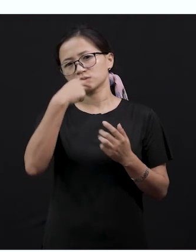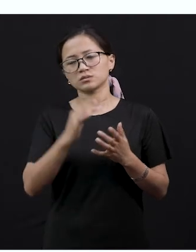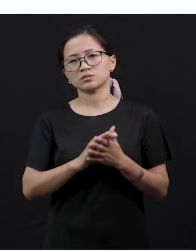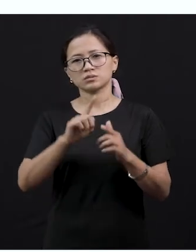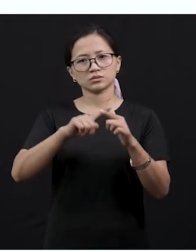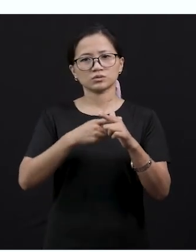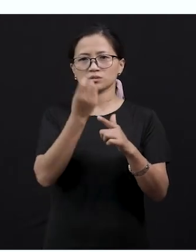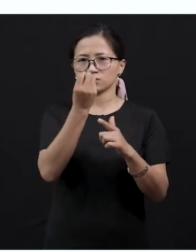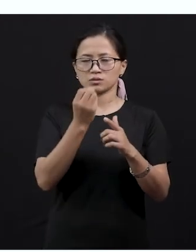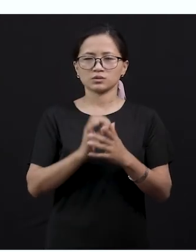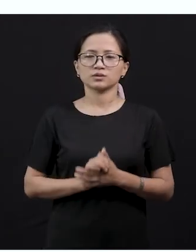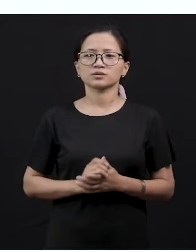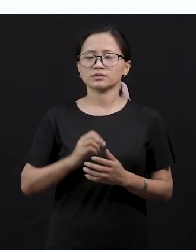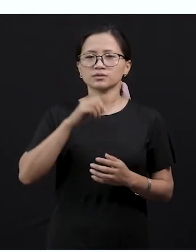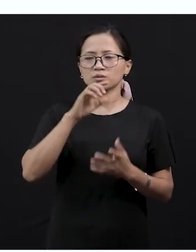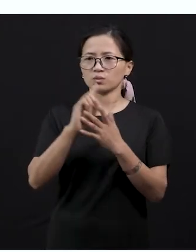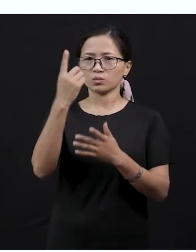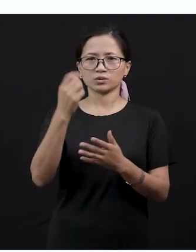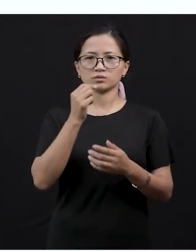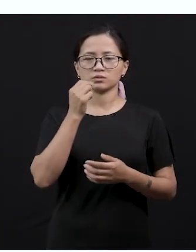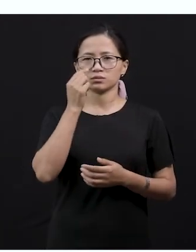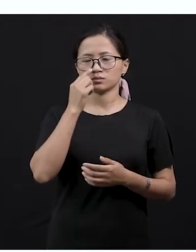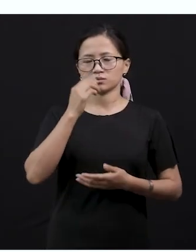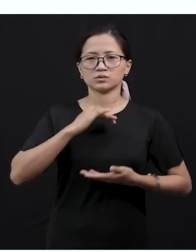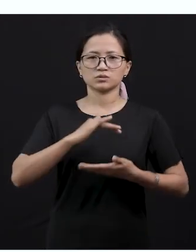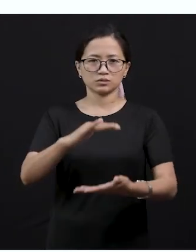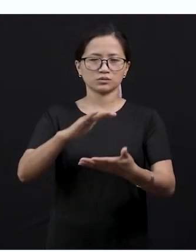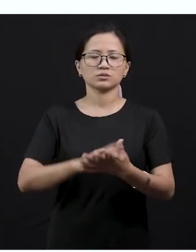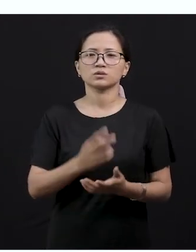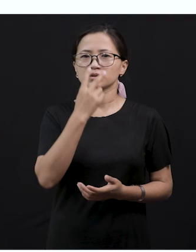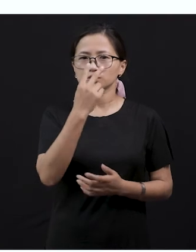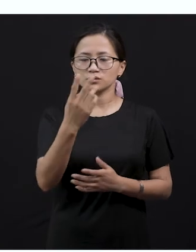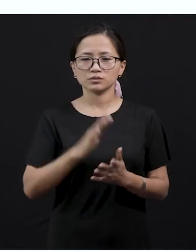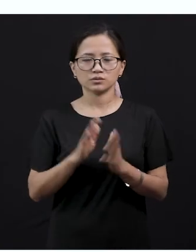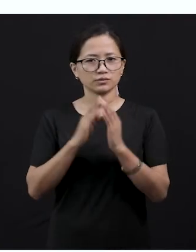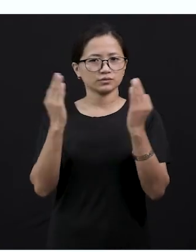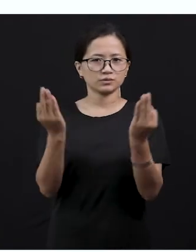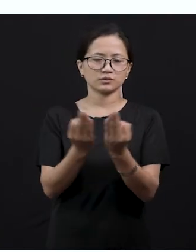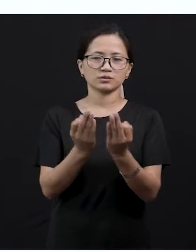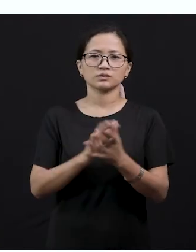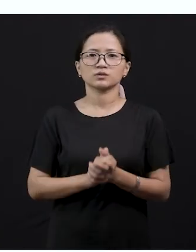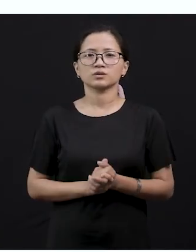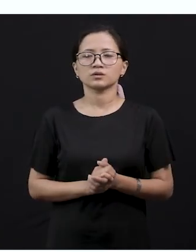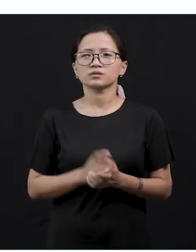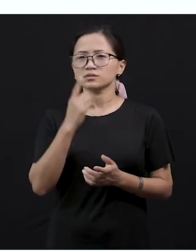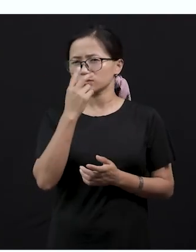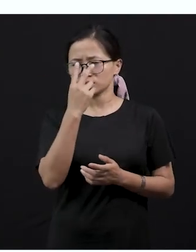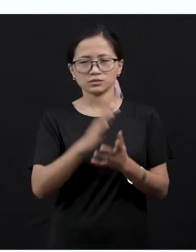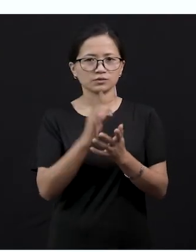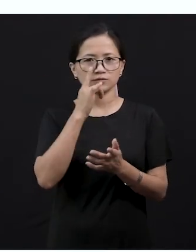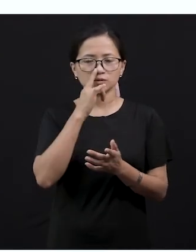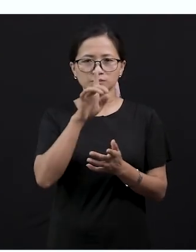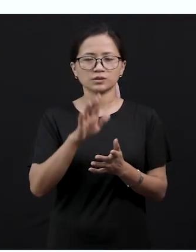Joe, one daughter. The father entrusted Joe to look after the family, to look after her mother